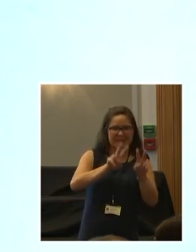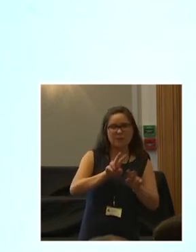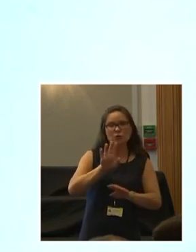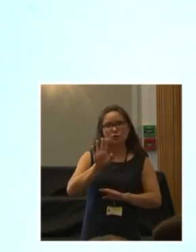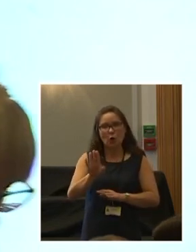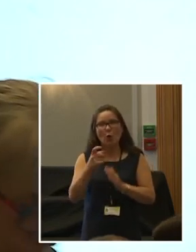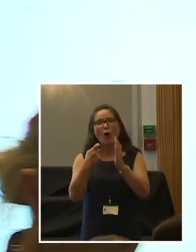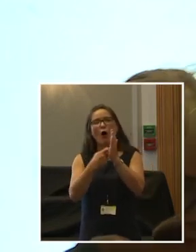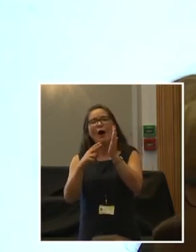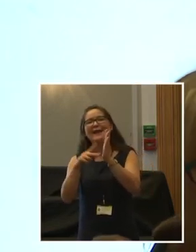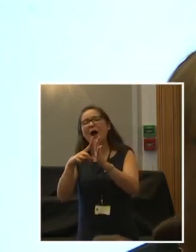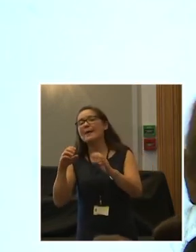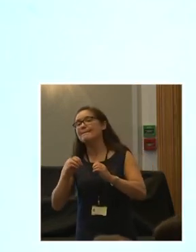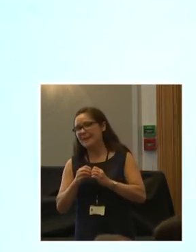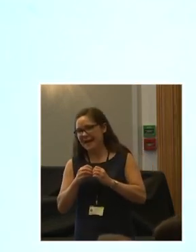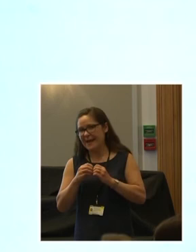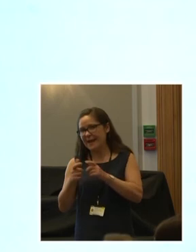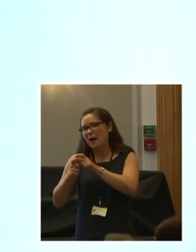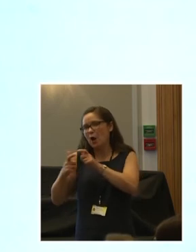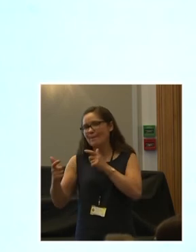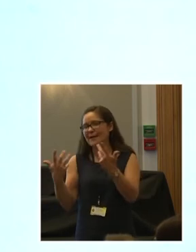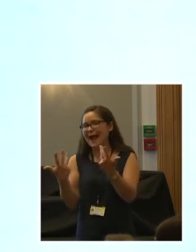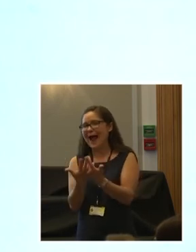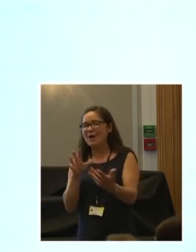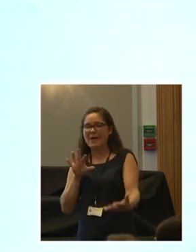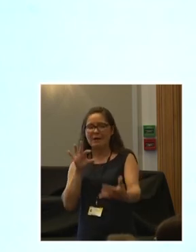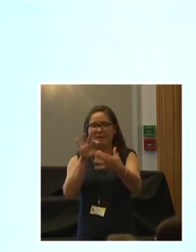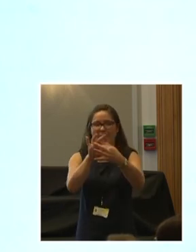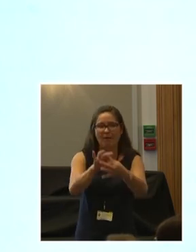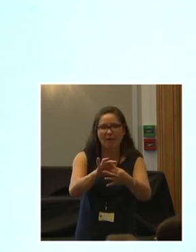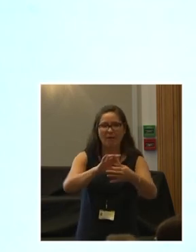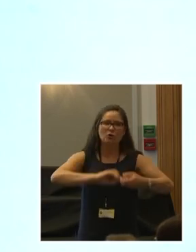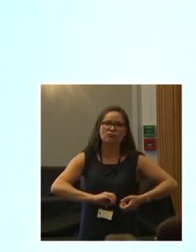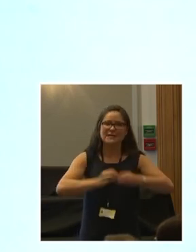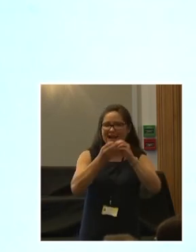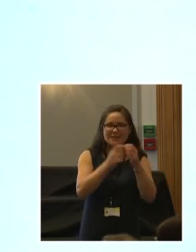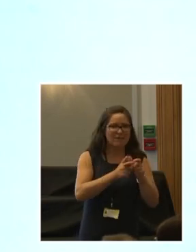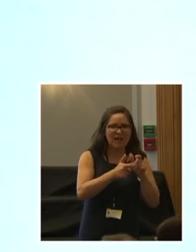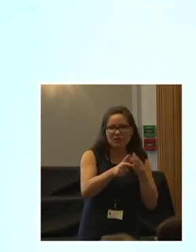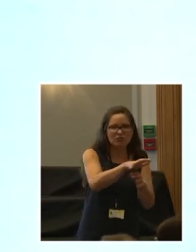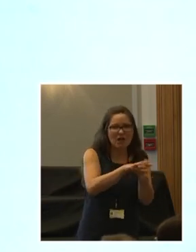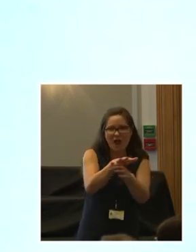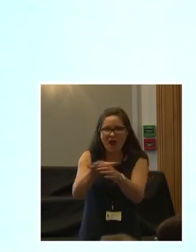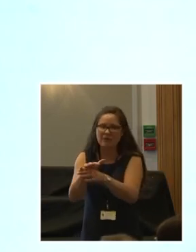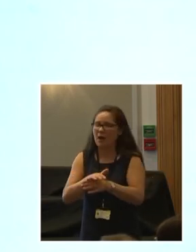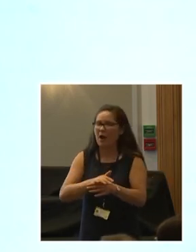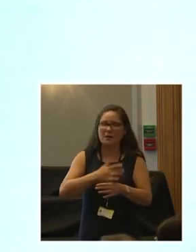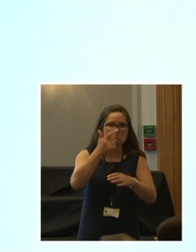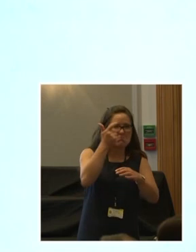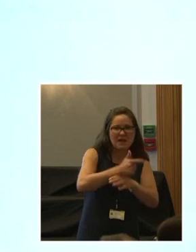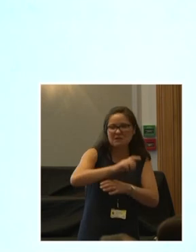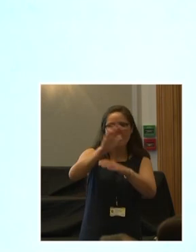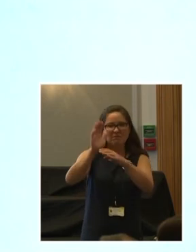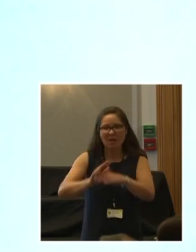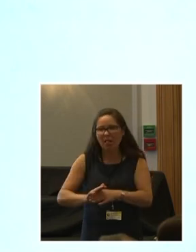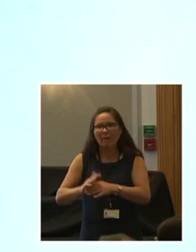with industries, just like the creative industries, like I mentioned, or other, besides these things that are very important